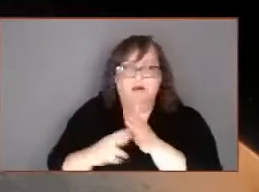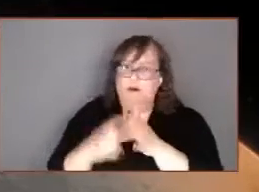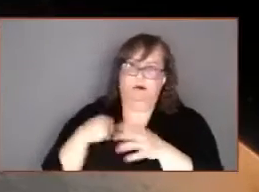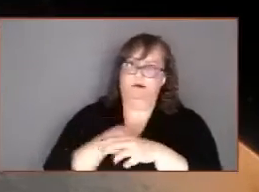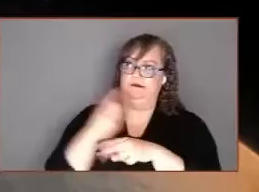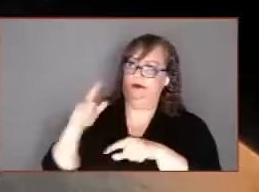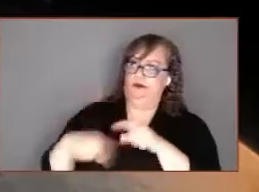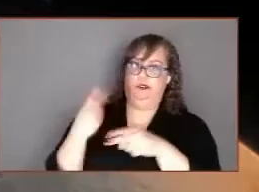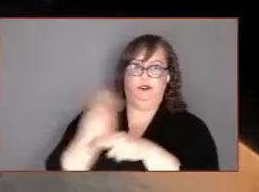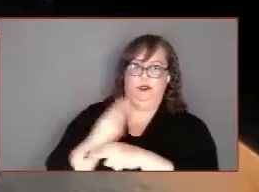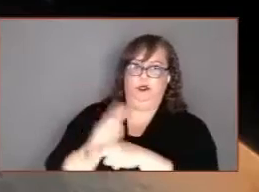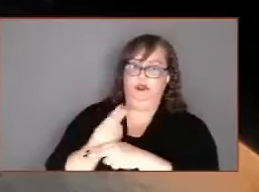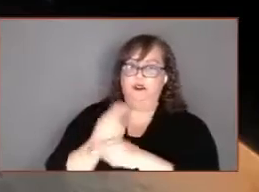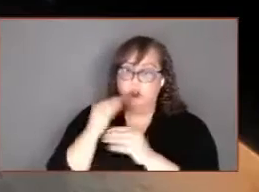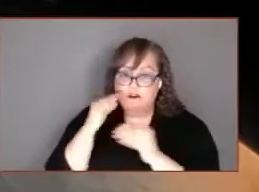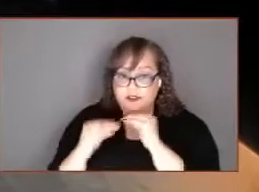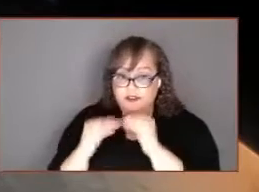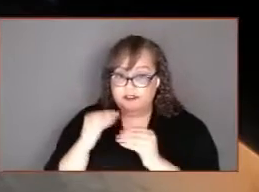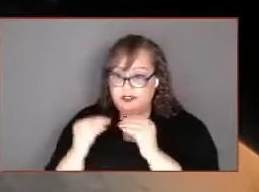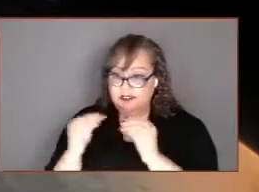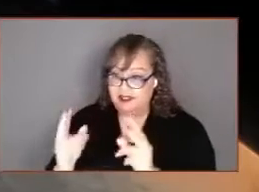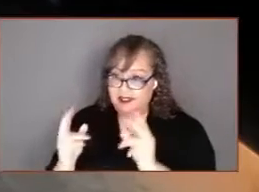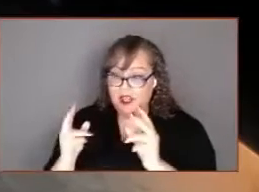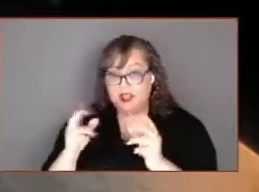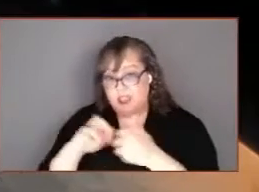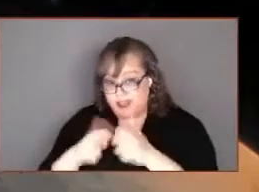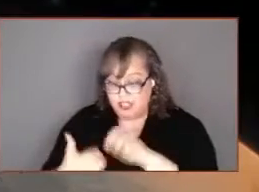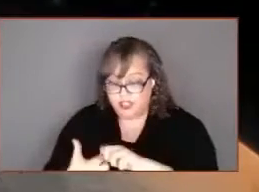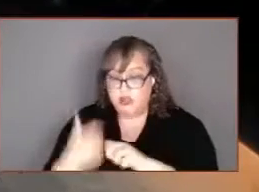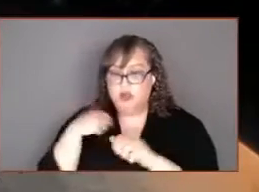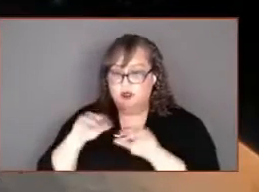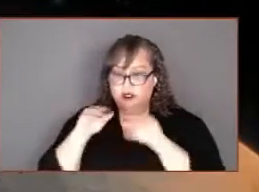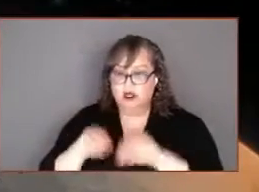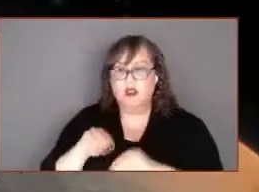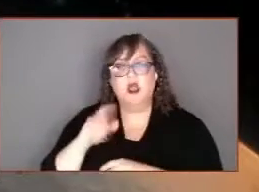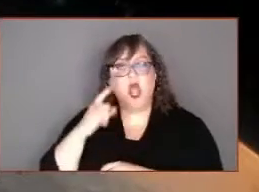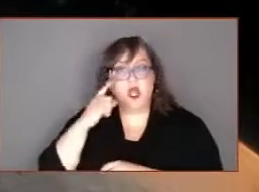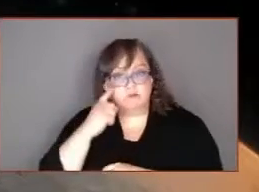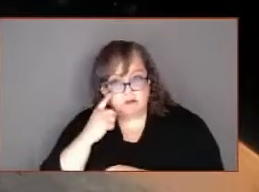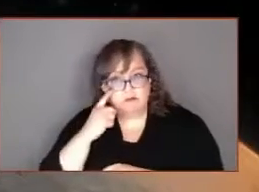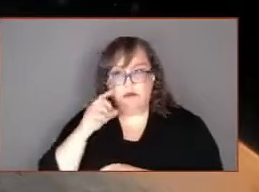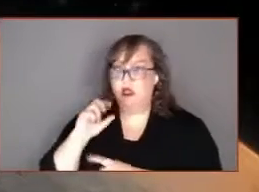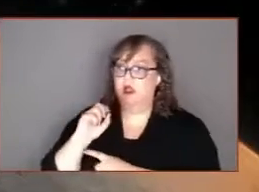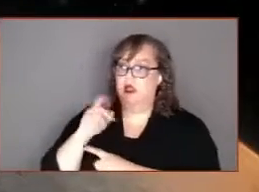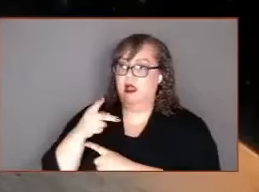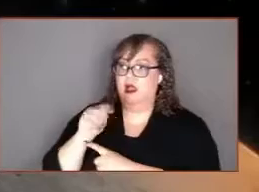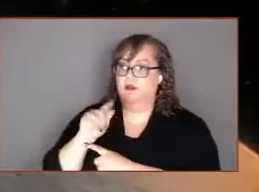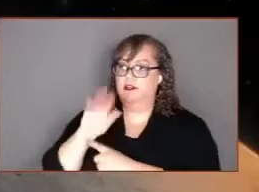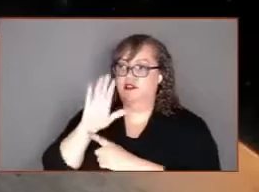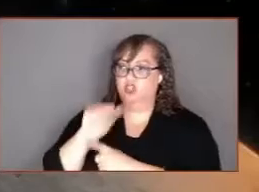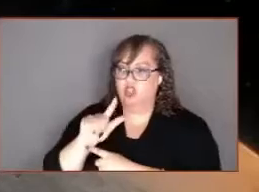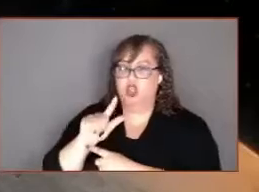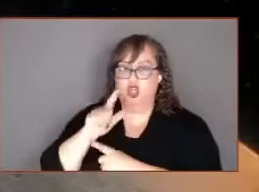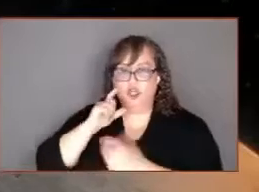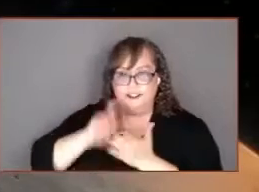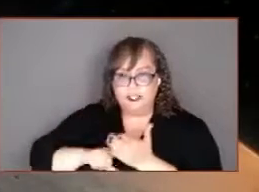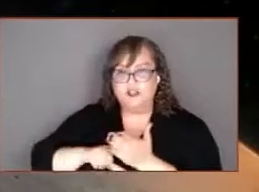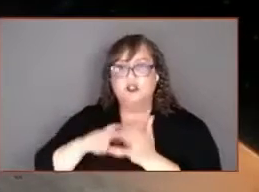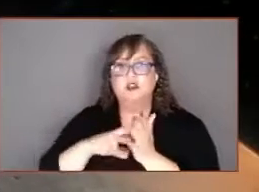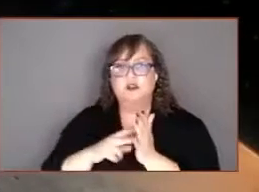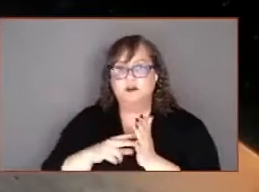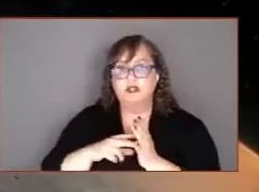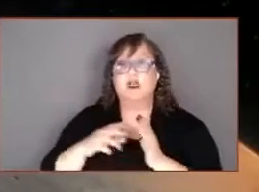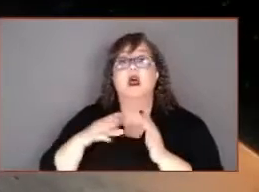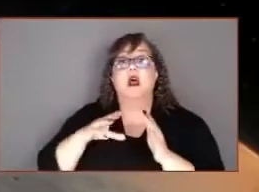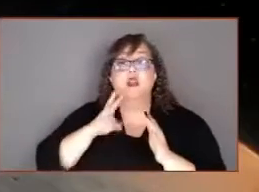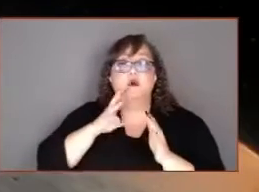to fix that issue, we installed an optical sensor, so that tracks the water level of the ice, of the water as we melt it.